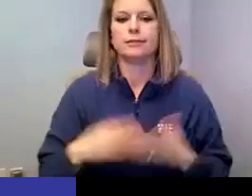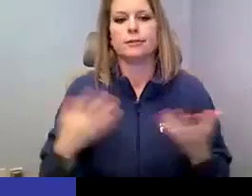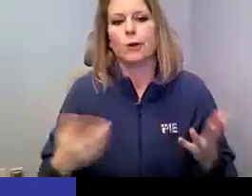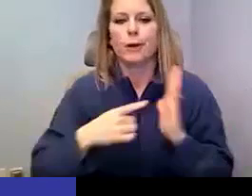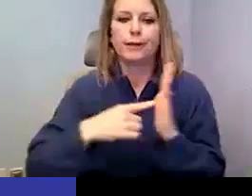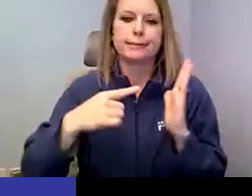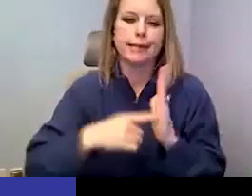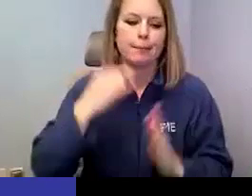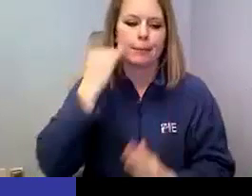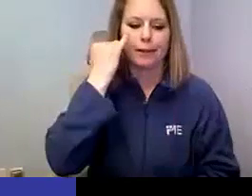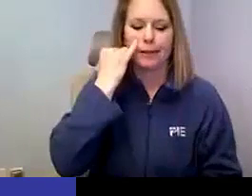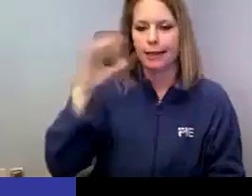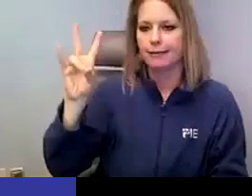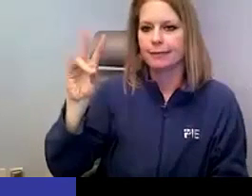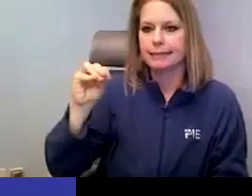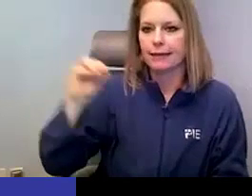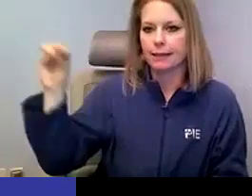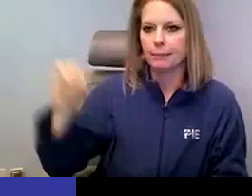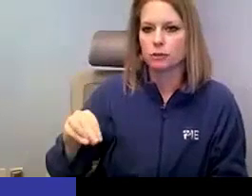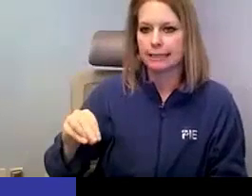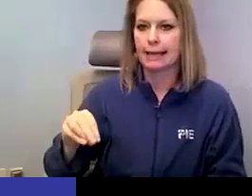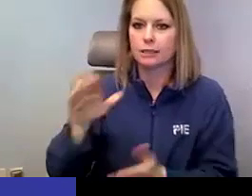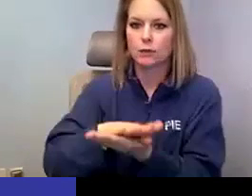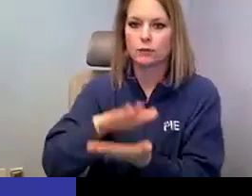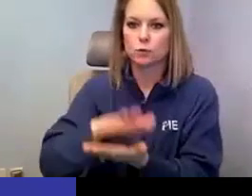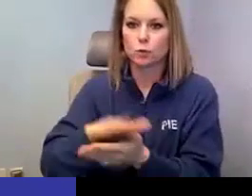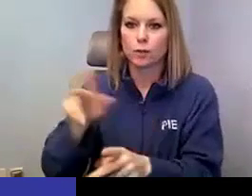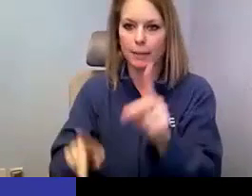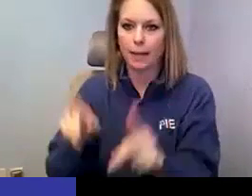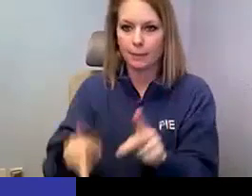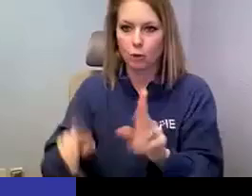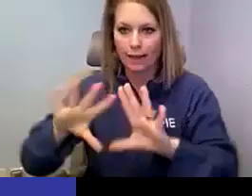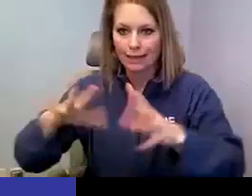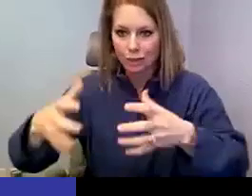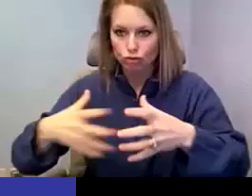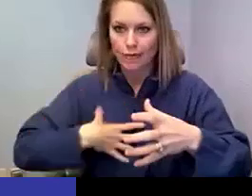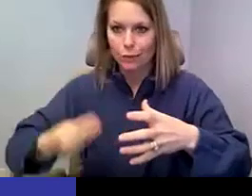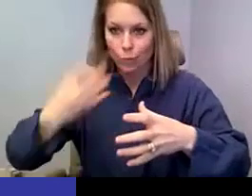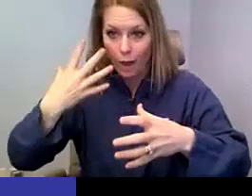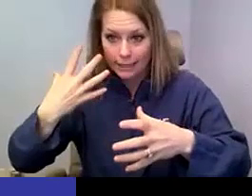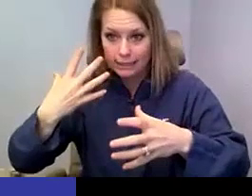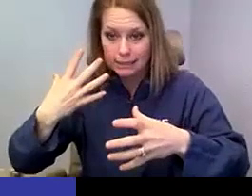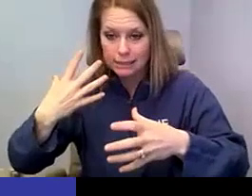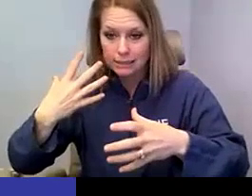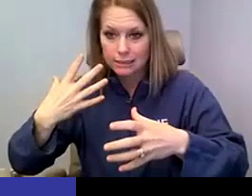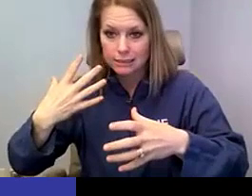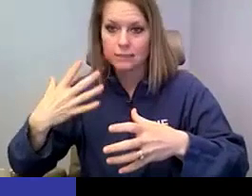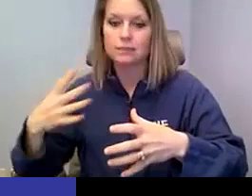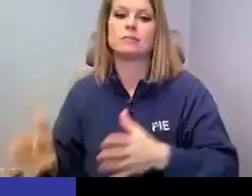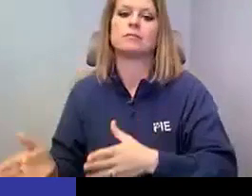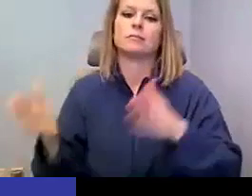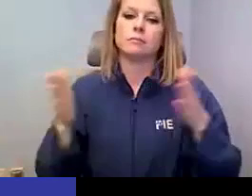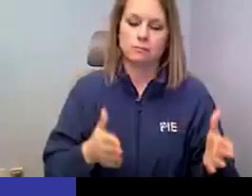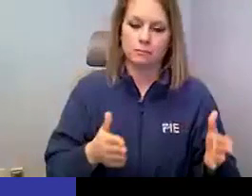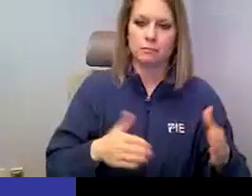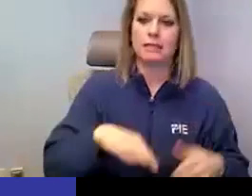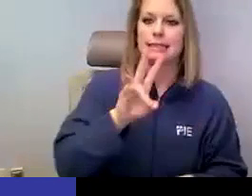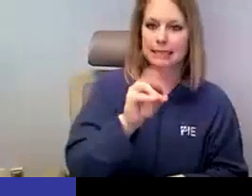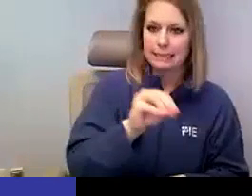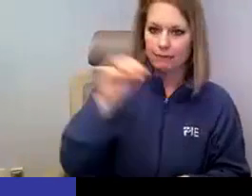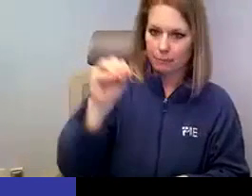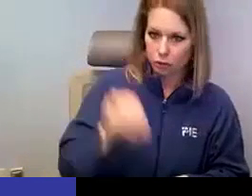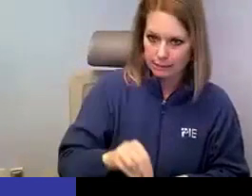70% of your school's population was white, that 70% of your emotional behavioral